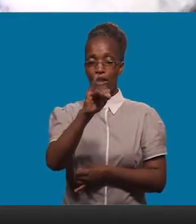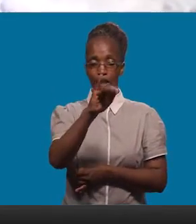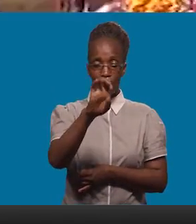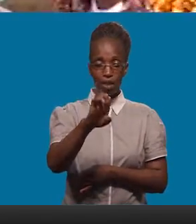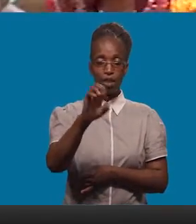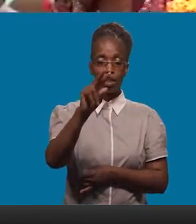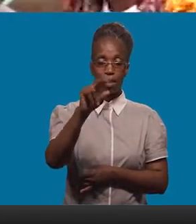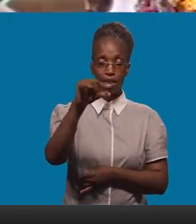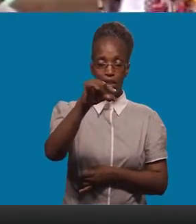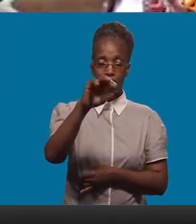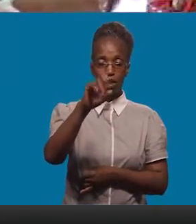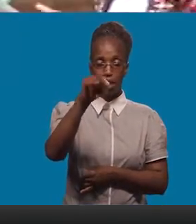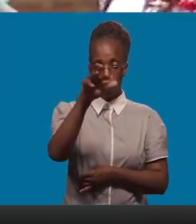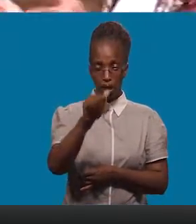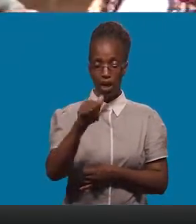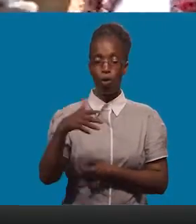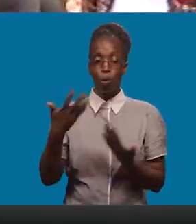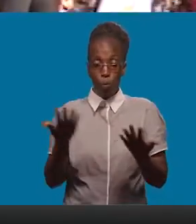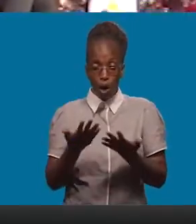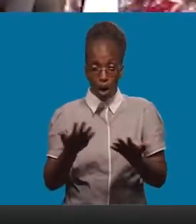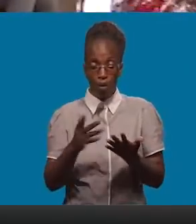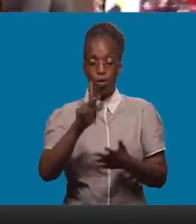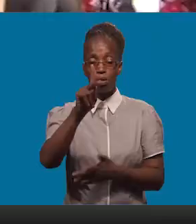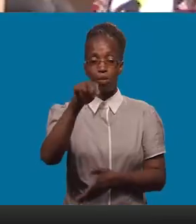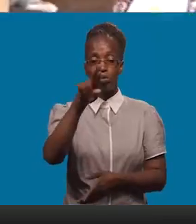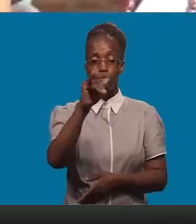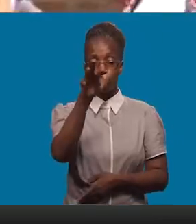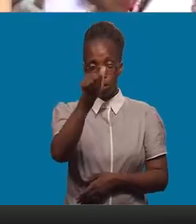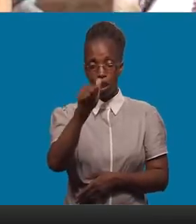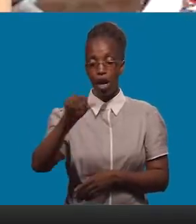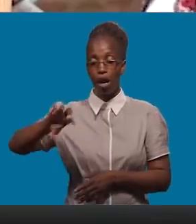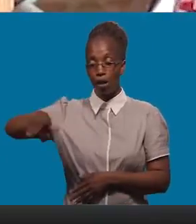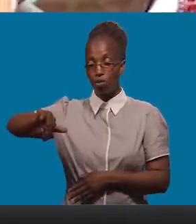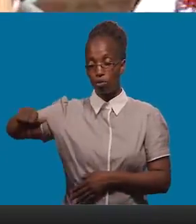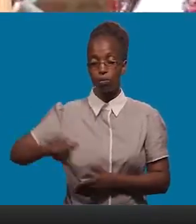ya Kuria. Faith Ndeto, Undugu TV.